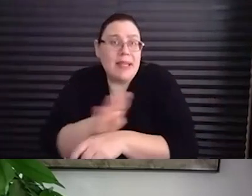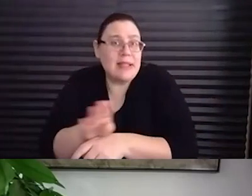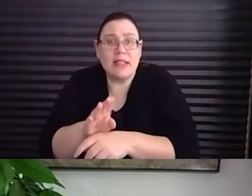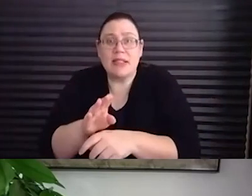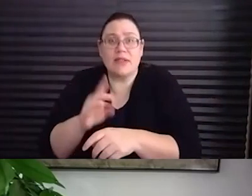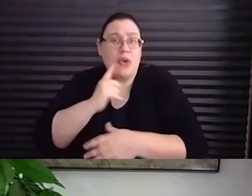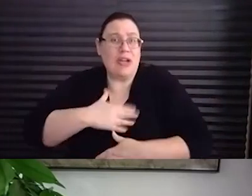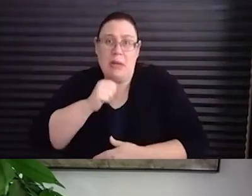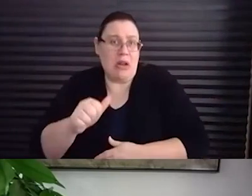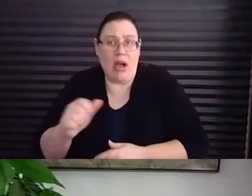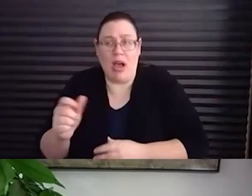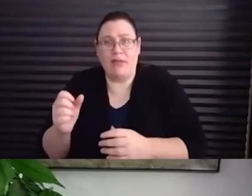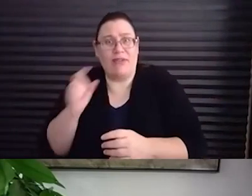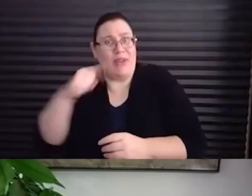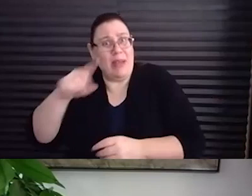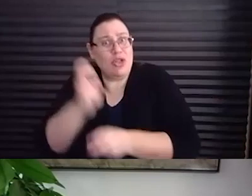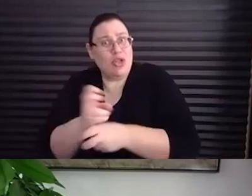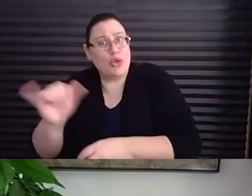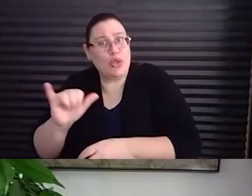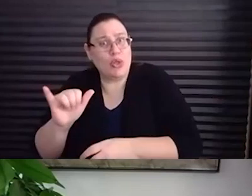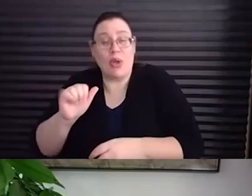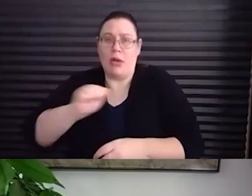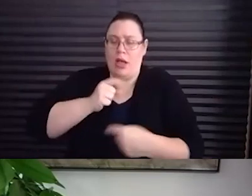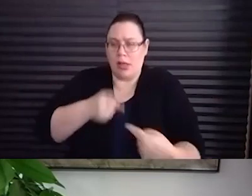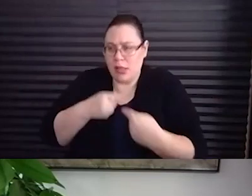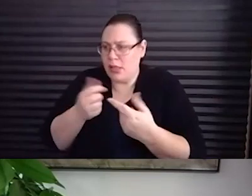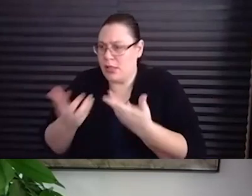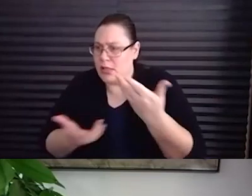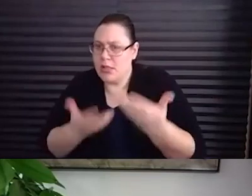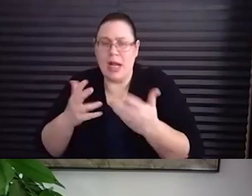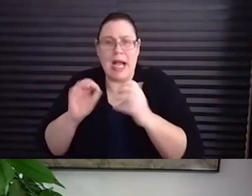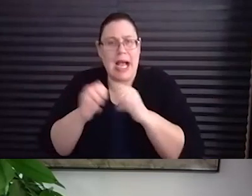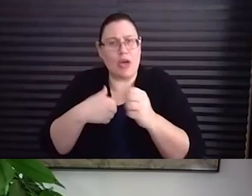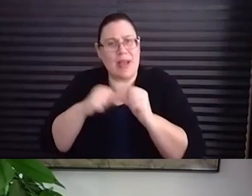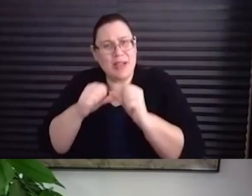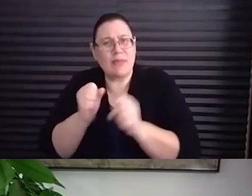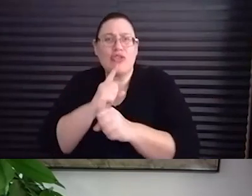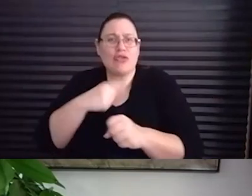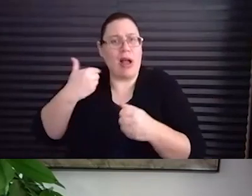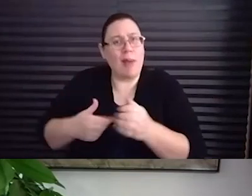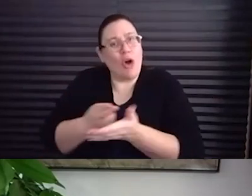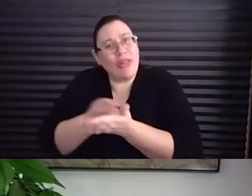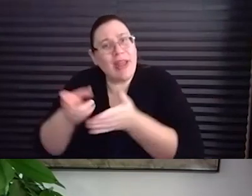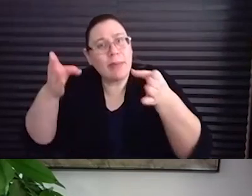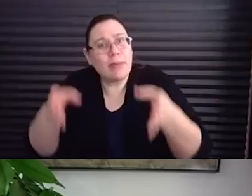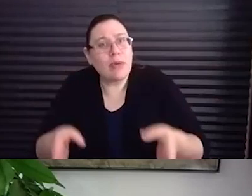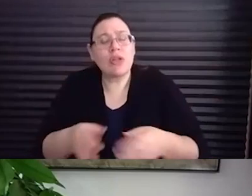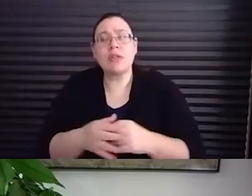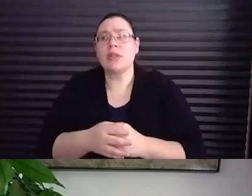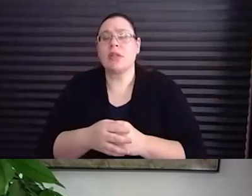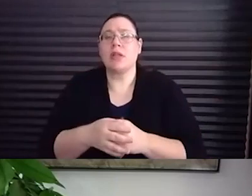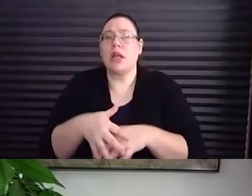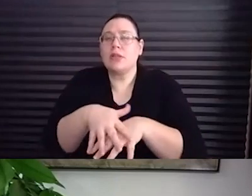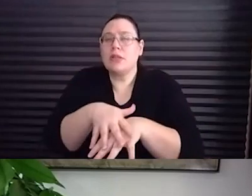entertainment. So that's something that for myself that I've grappled with really hard, was how do I continue to be authentic? And I slowly